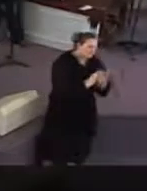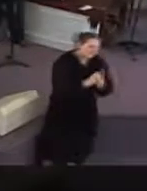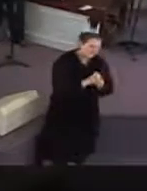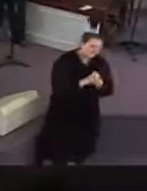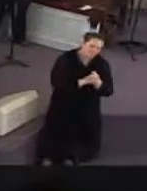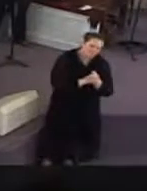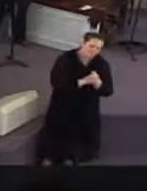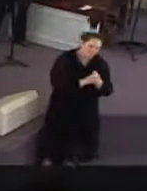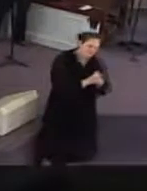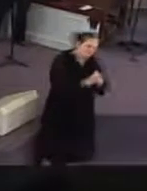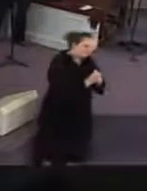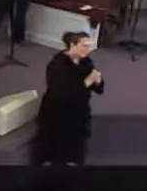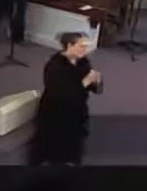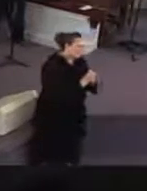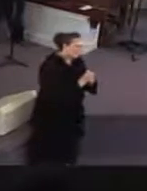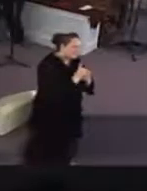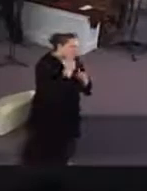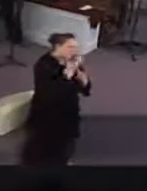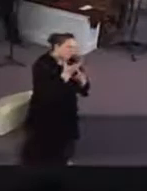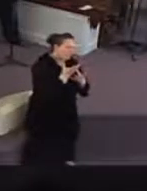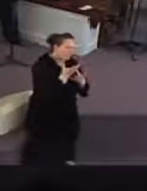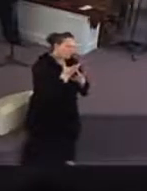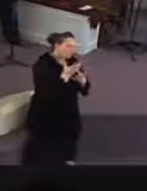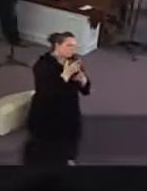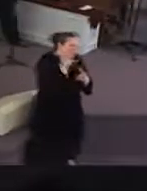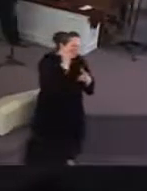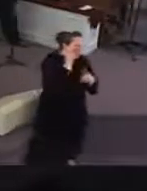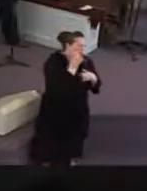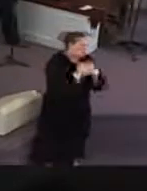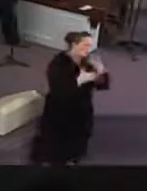God wants to hear our cries today.